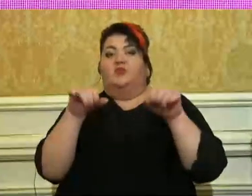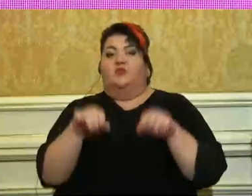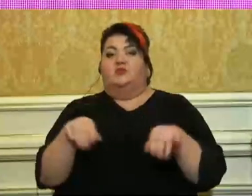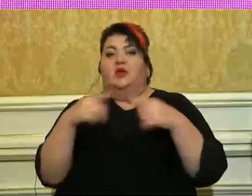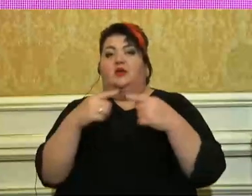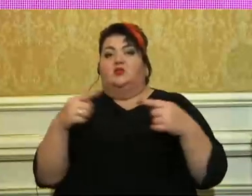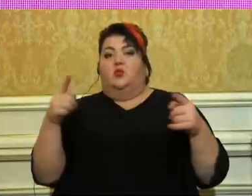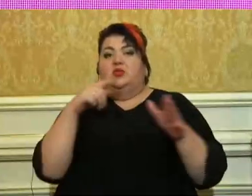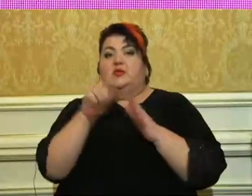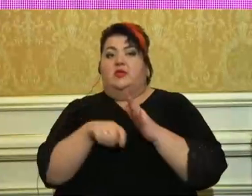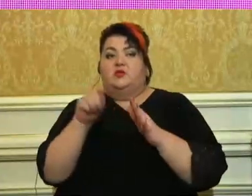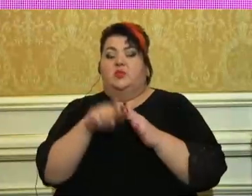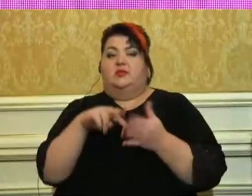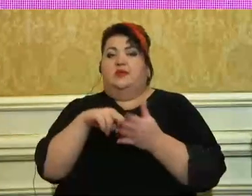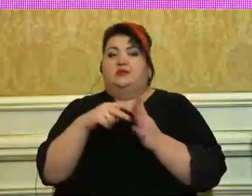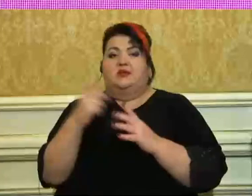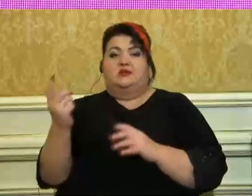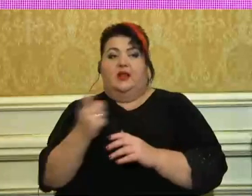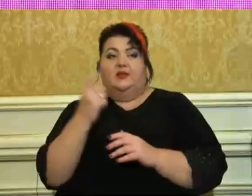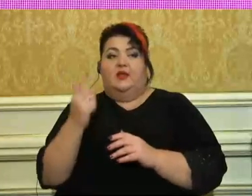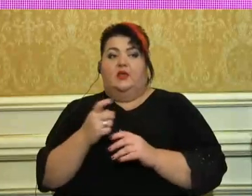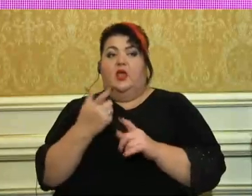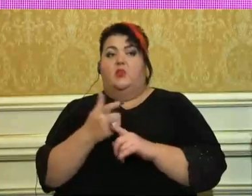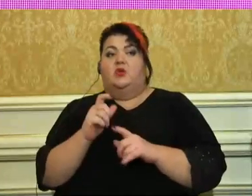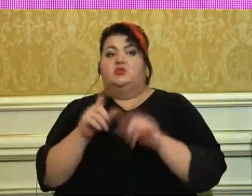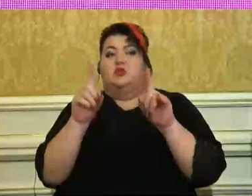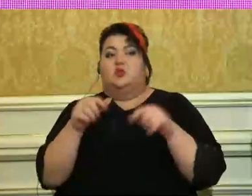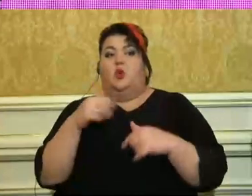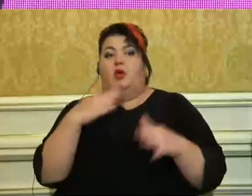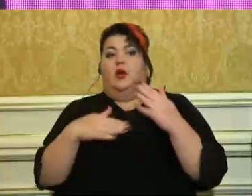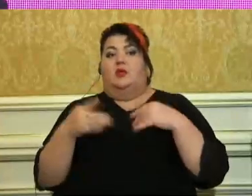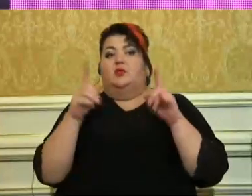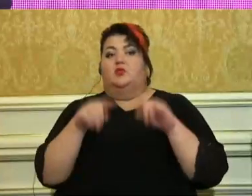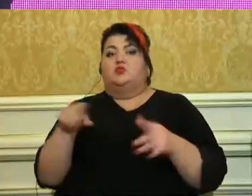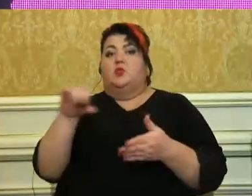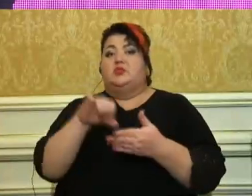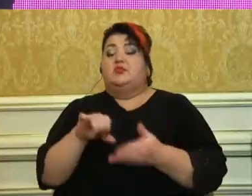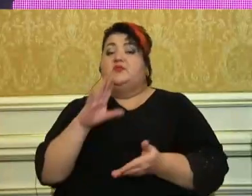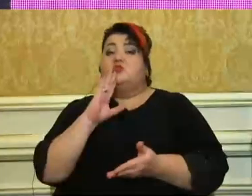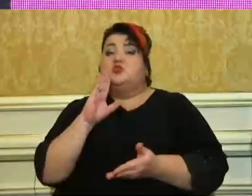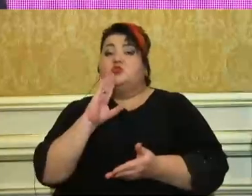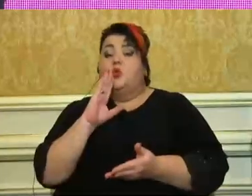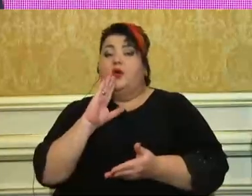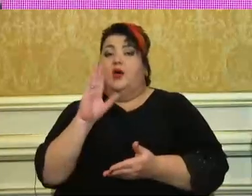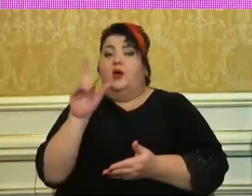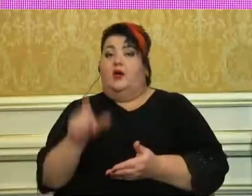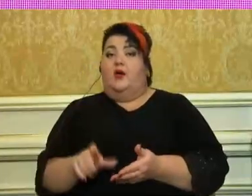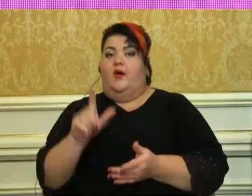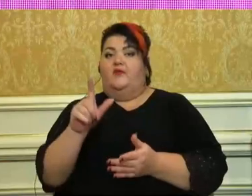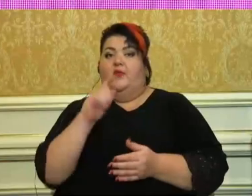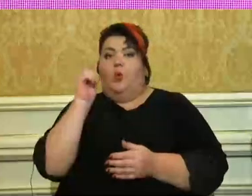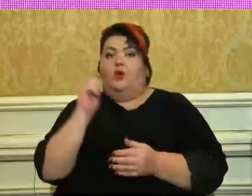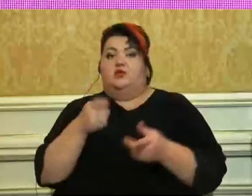Different types of expertise, different strategies. And moreover, today I'm glad that the representatives of women in